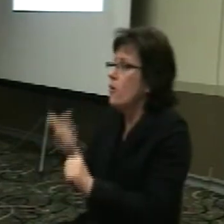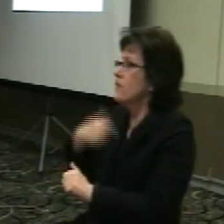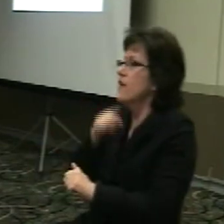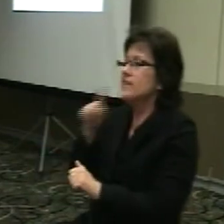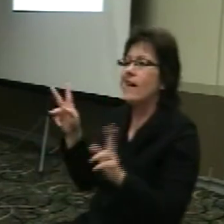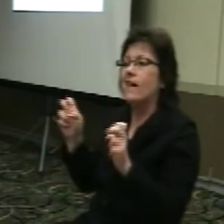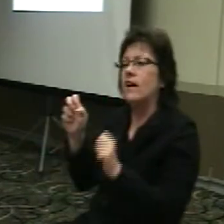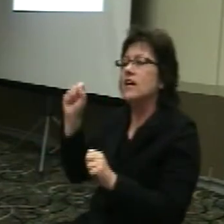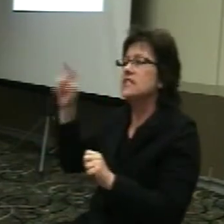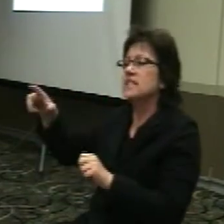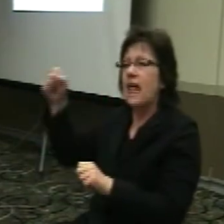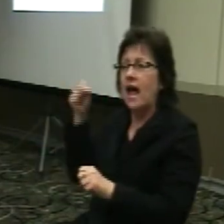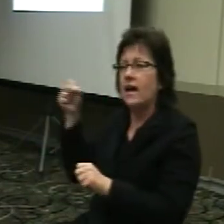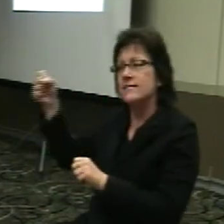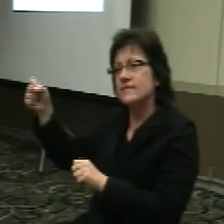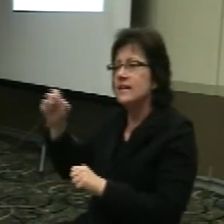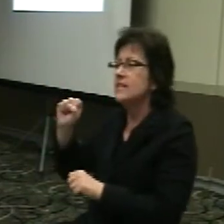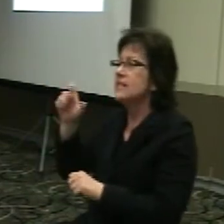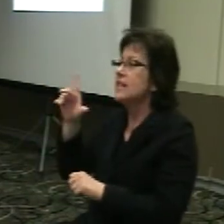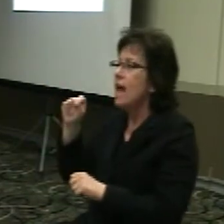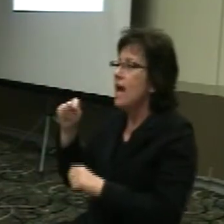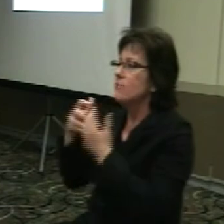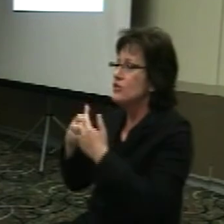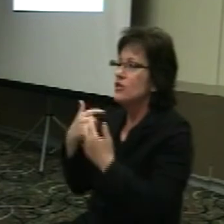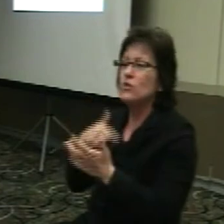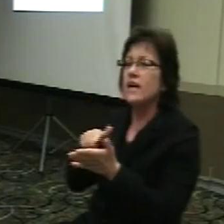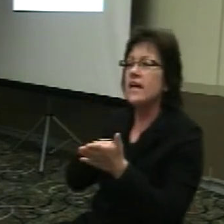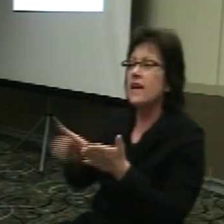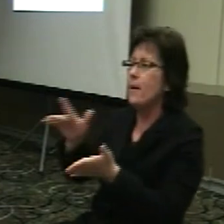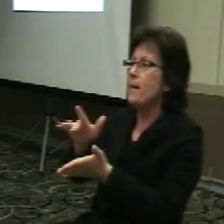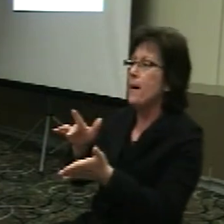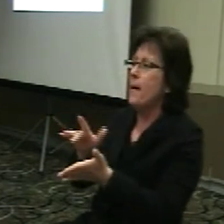machines. We pay off every now and then.